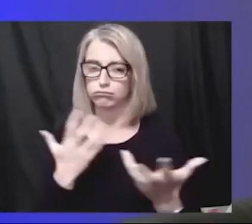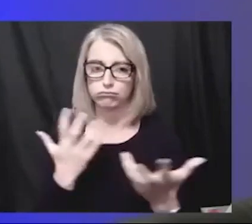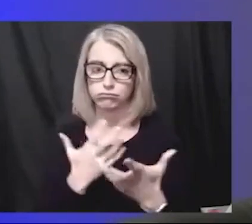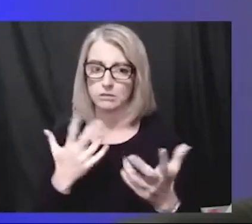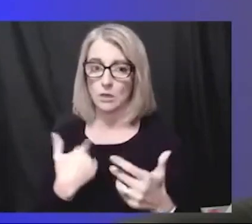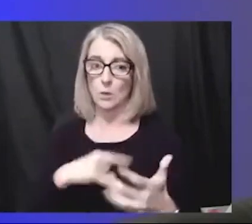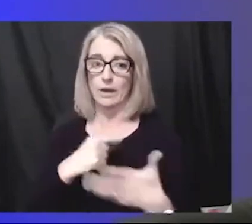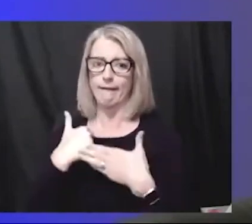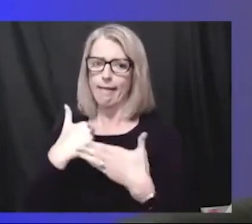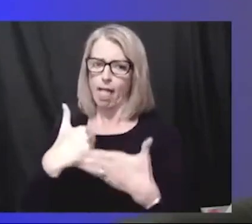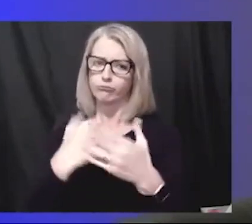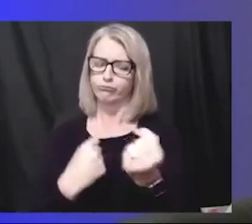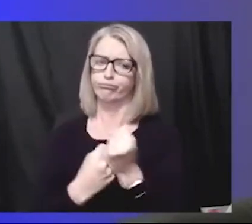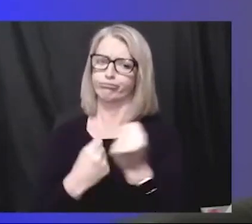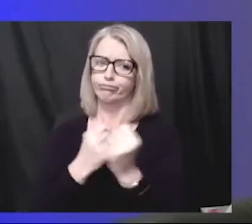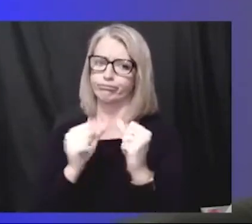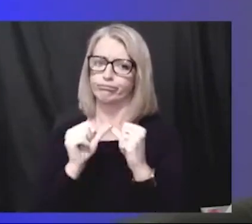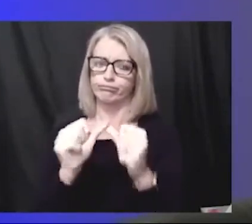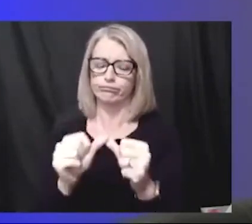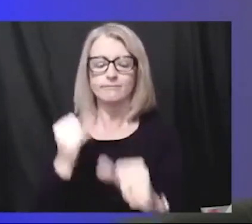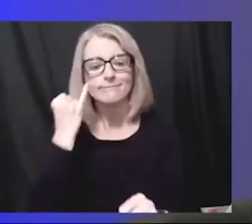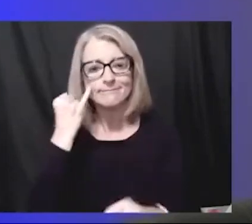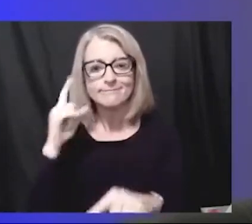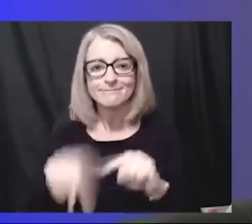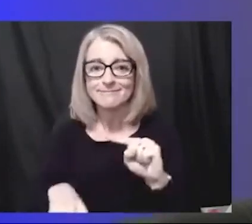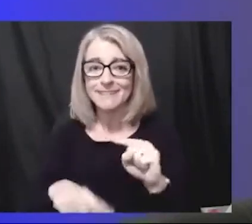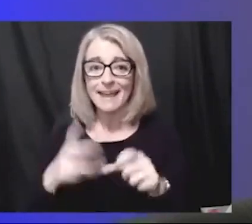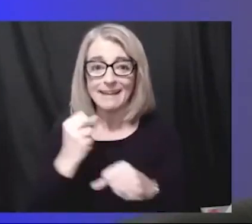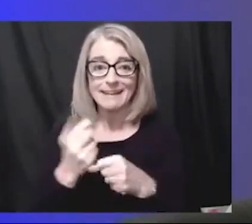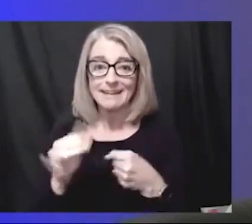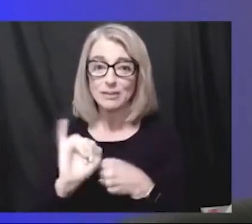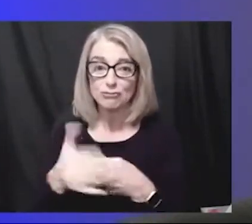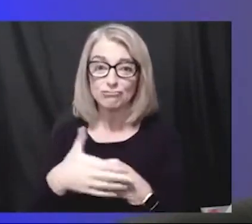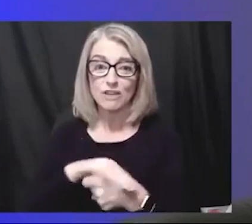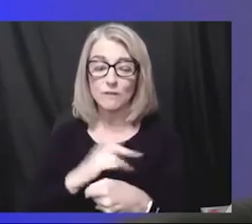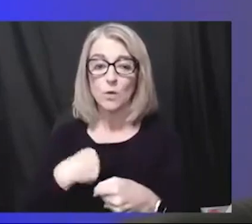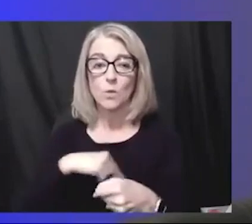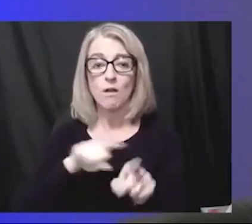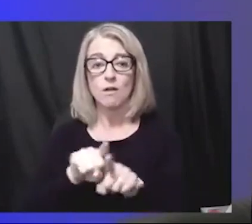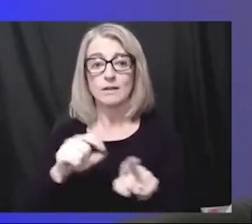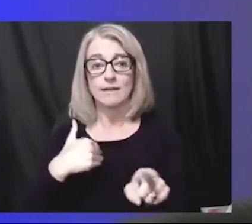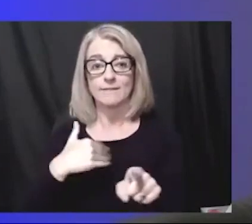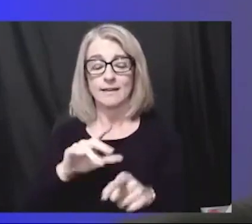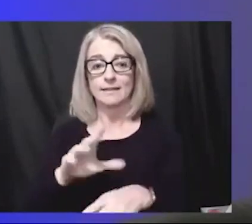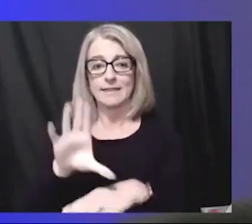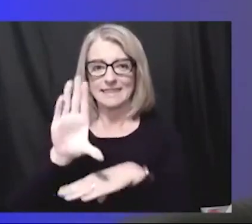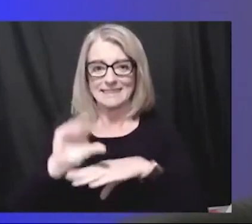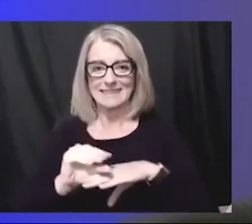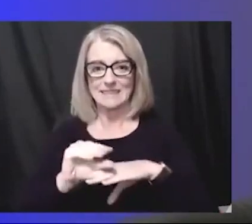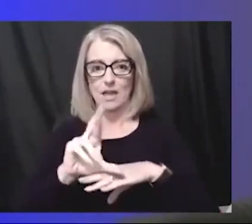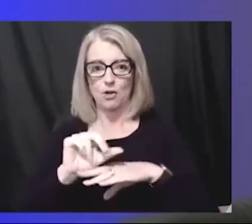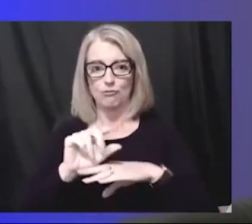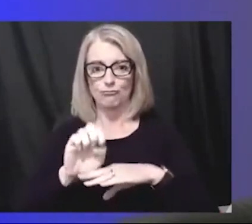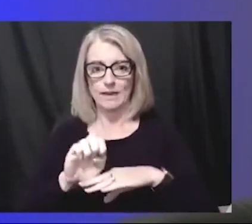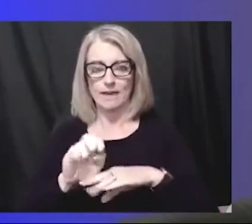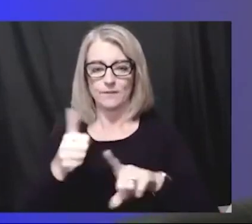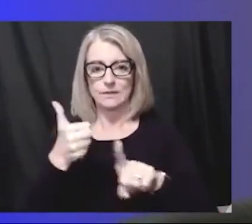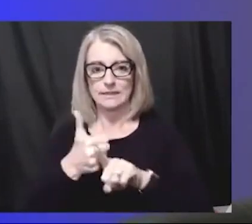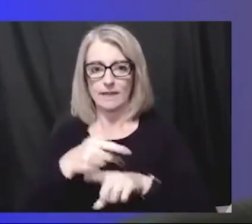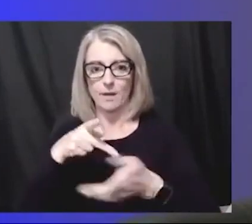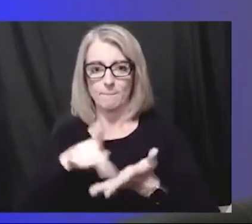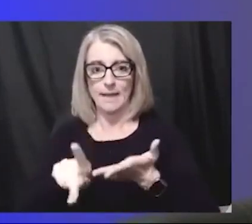That's got to be really devastating to folks, because you guys then have to try to work with them about how you're going to come up with a payment plan. So how do you pay back $1 million if you've lost your